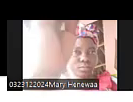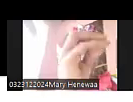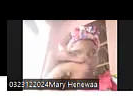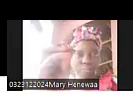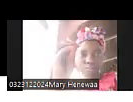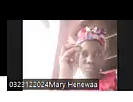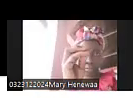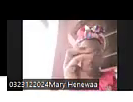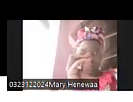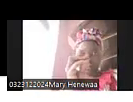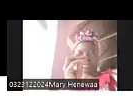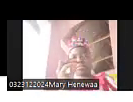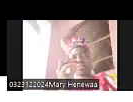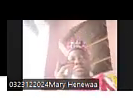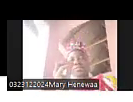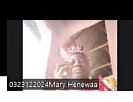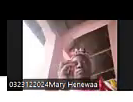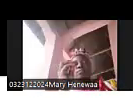O.